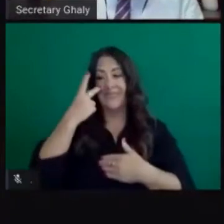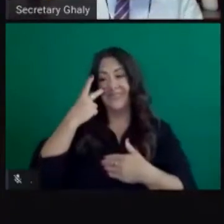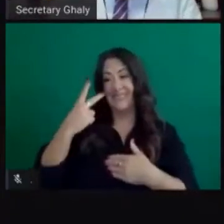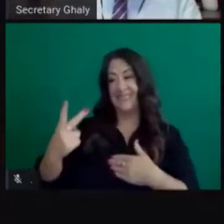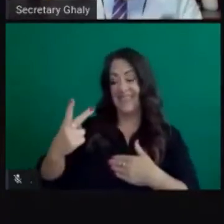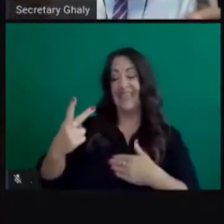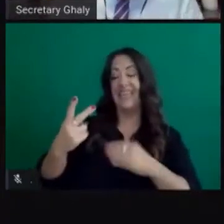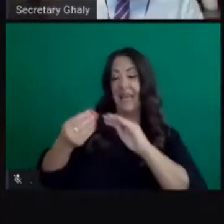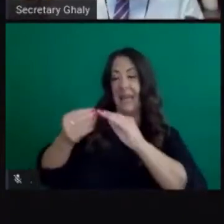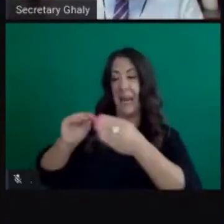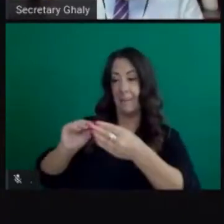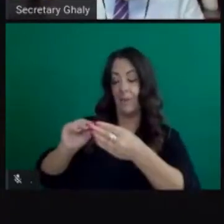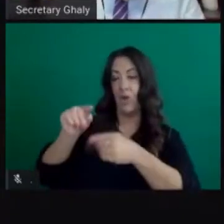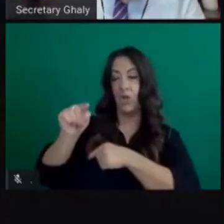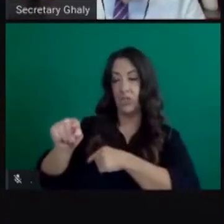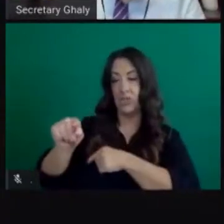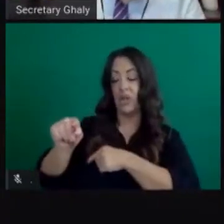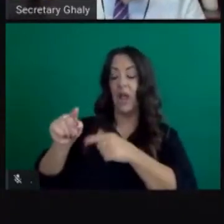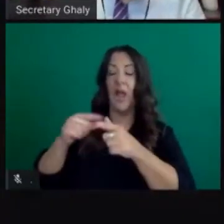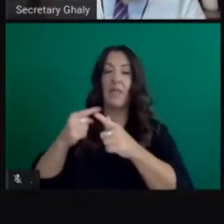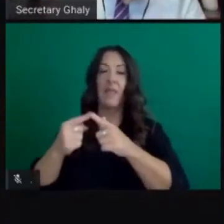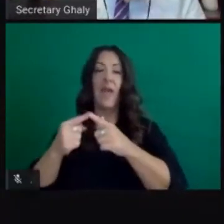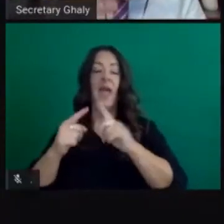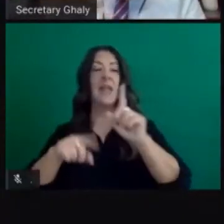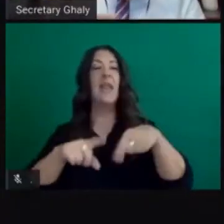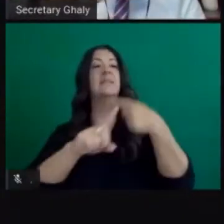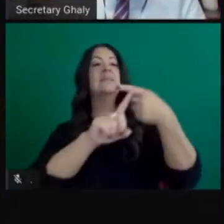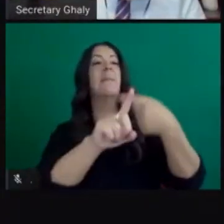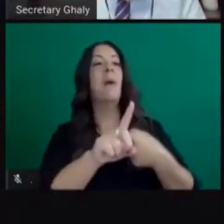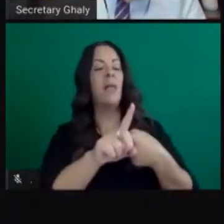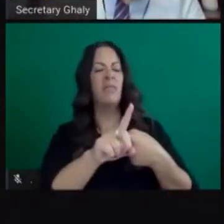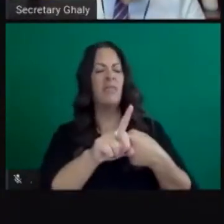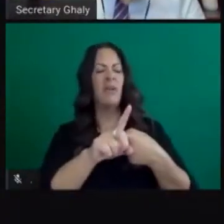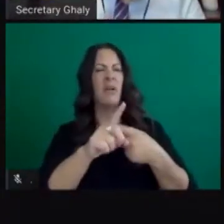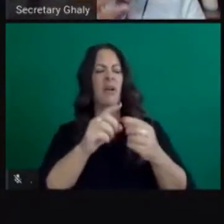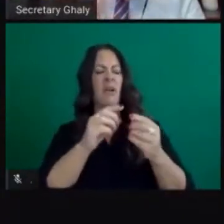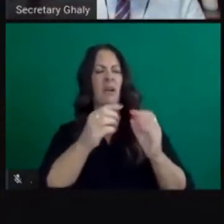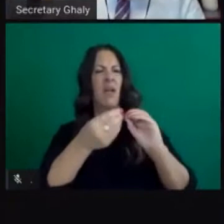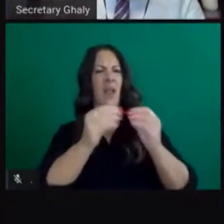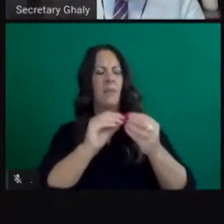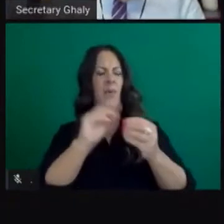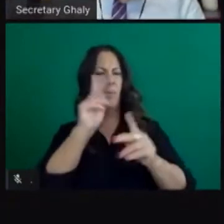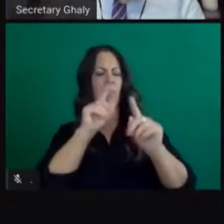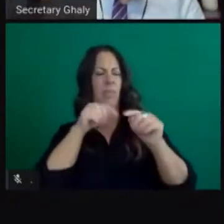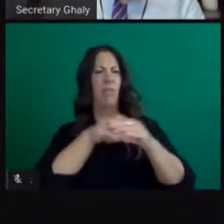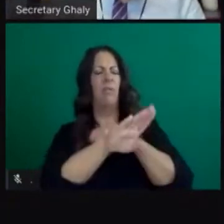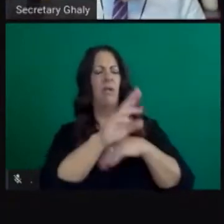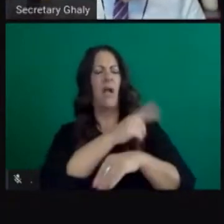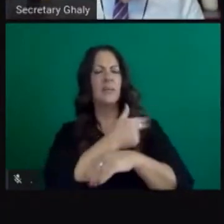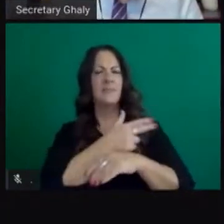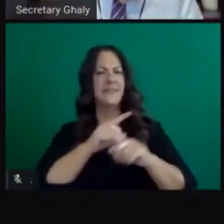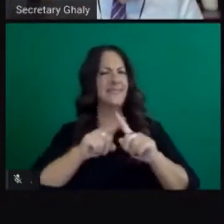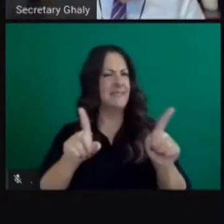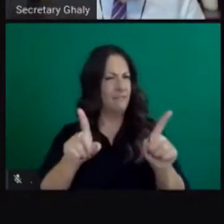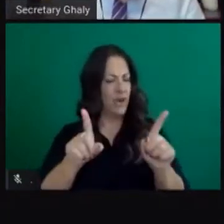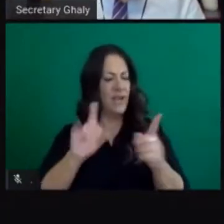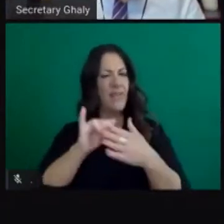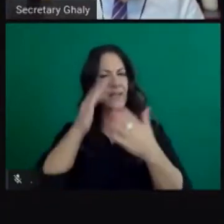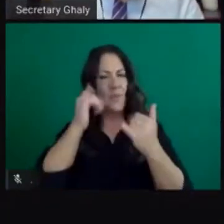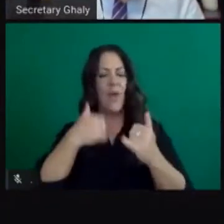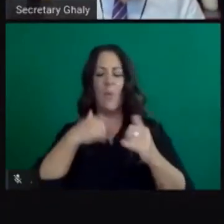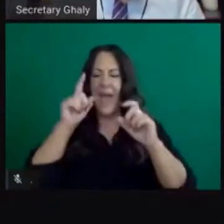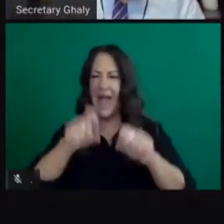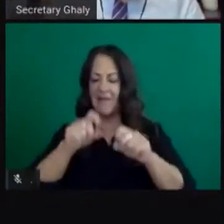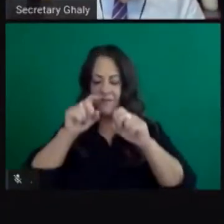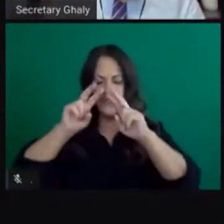when we see hospitalizations, 20 to 30-day difference there. So we continue to learn that and apply that to all of our moves